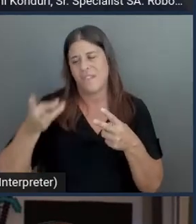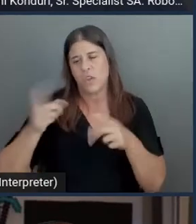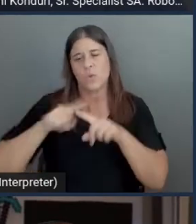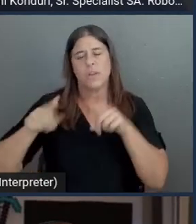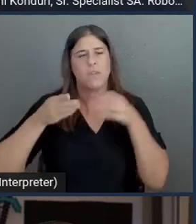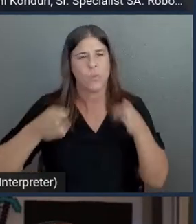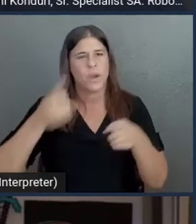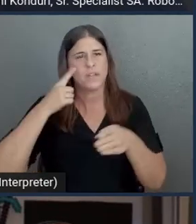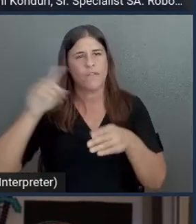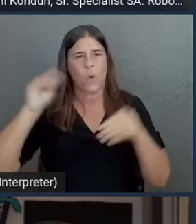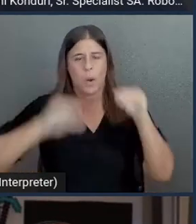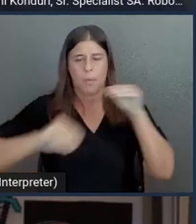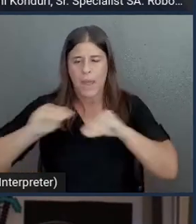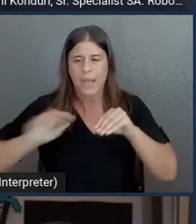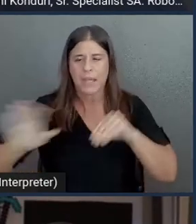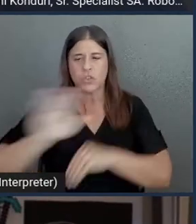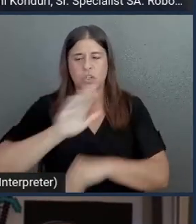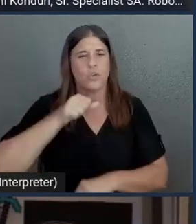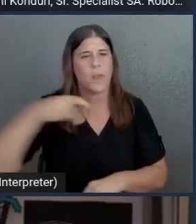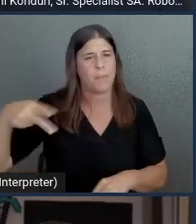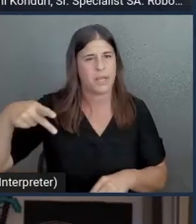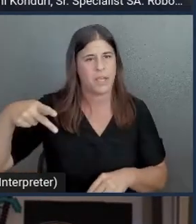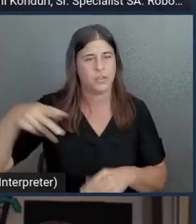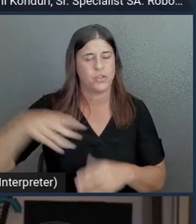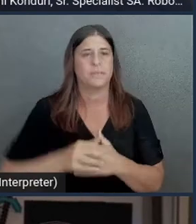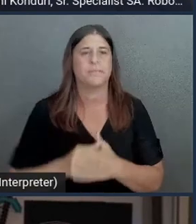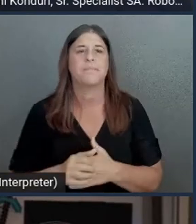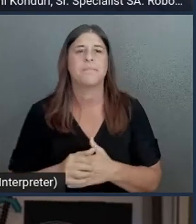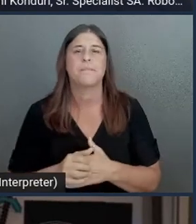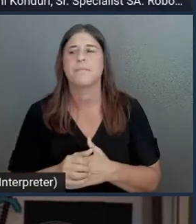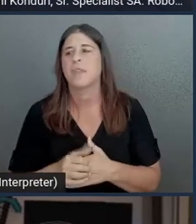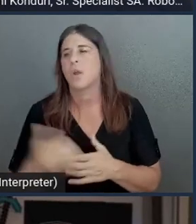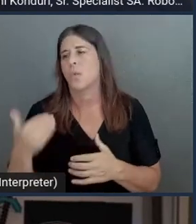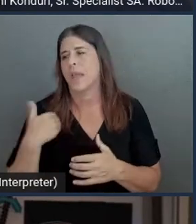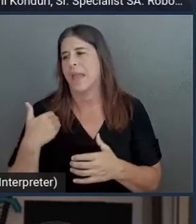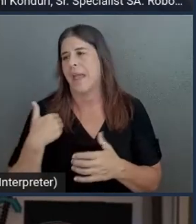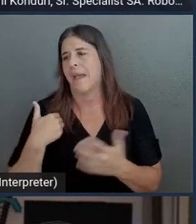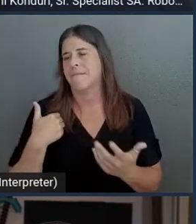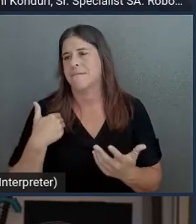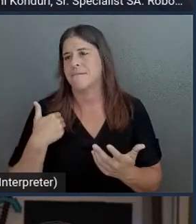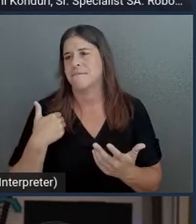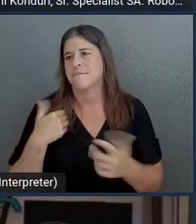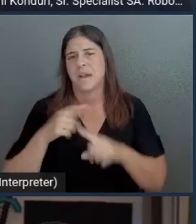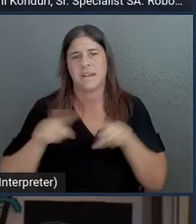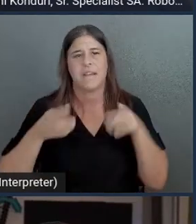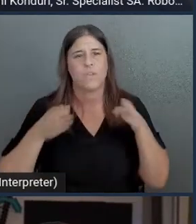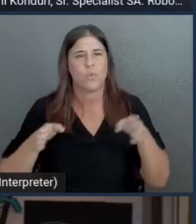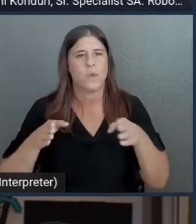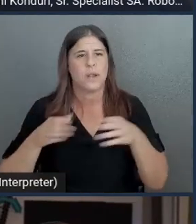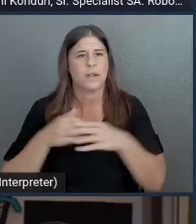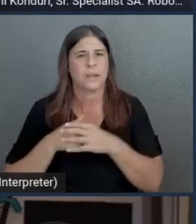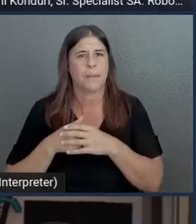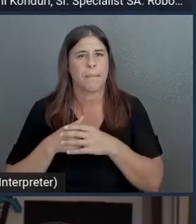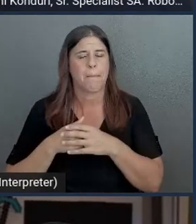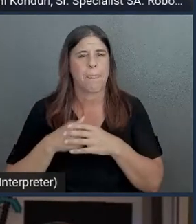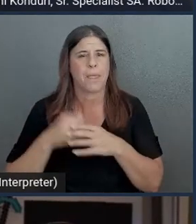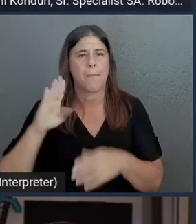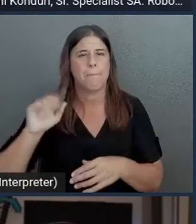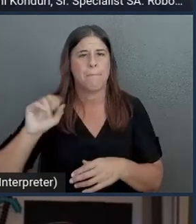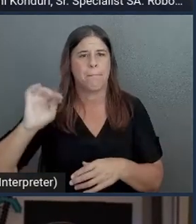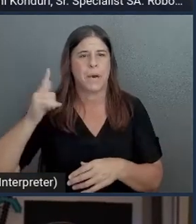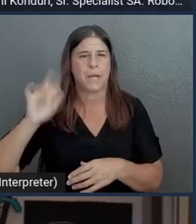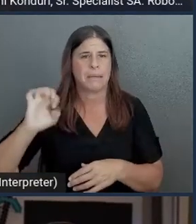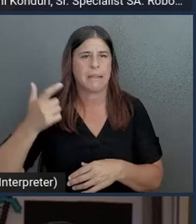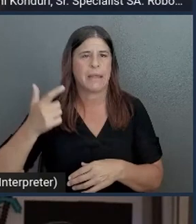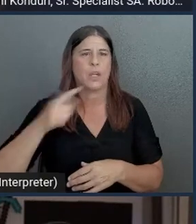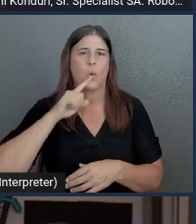for packaging your application. So we have a mechanism called Colcon bundling, which basically is a